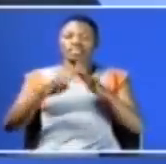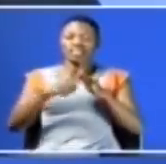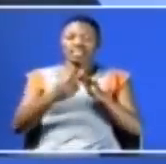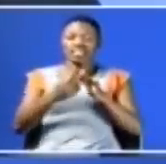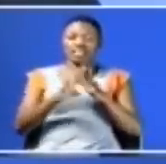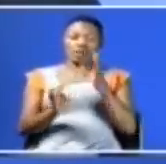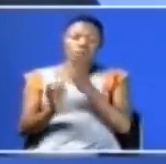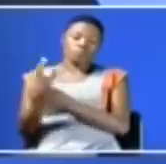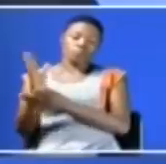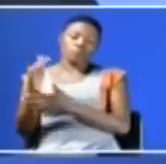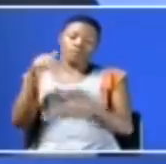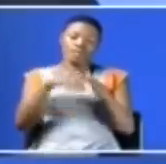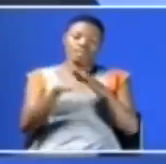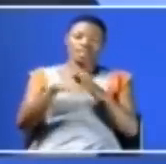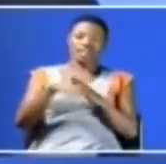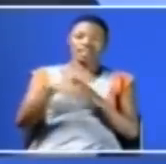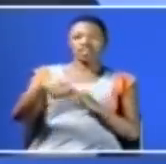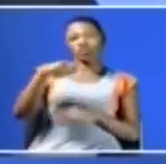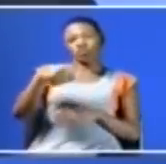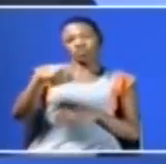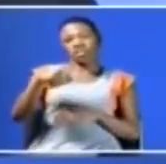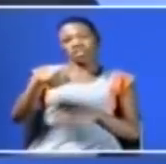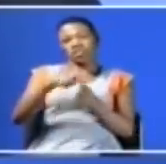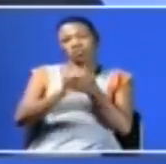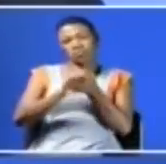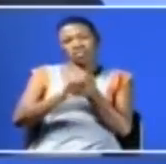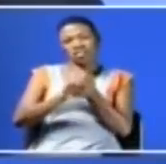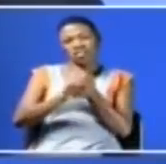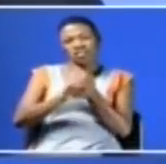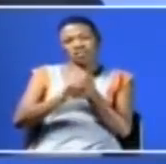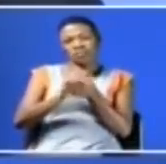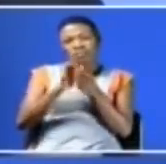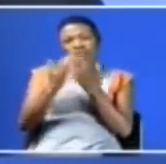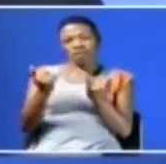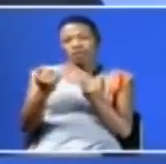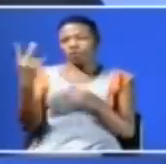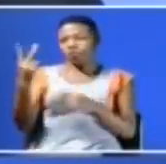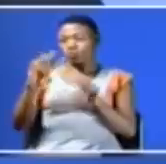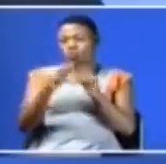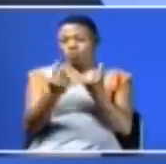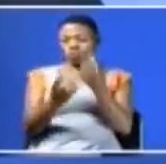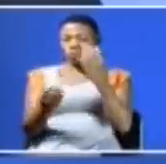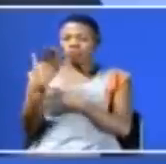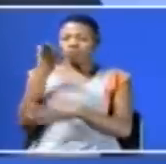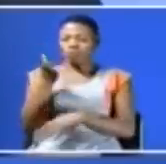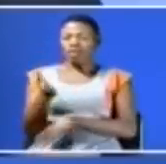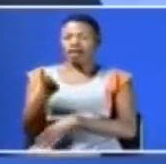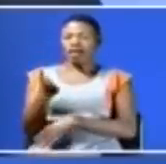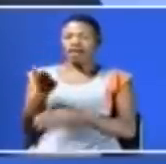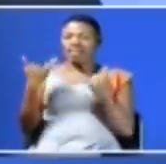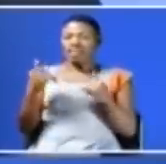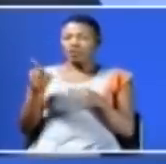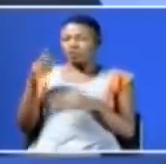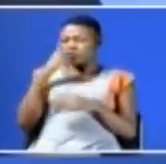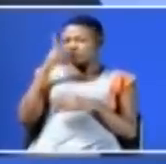within Jubilee, and now Kieleweke and Tangatanga is what the groups within are referred to, the camps there. How does this,